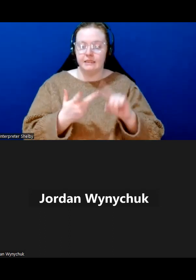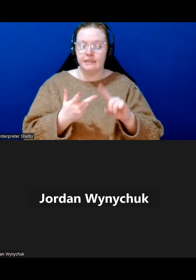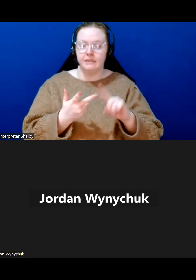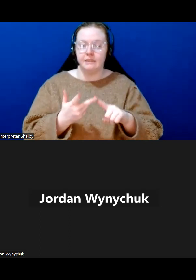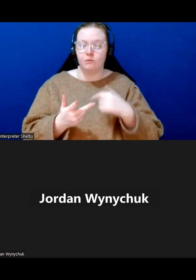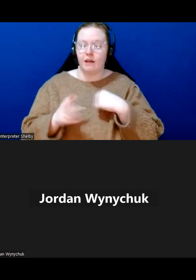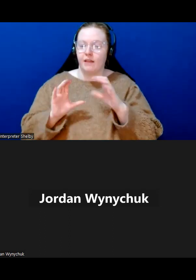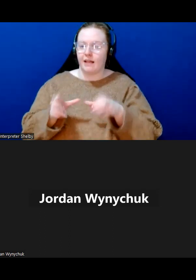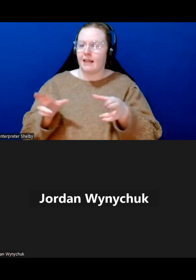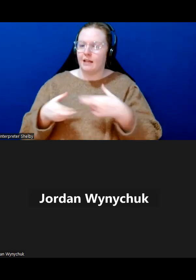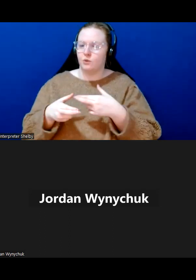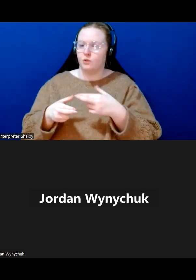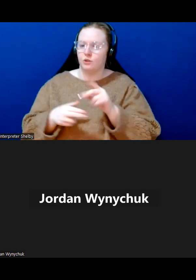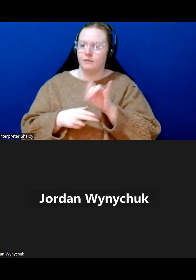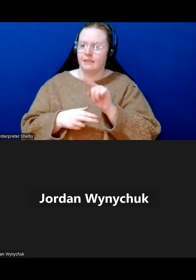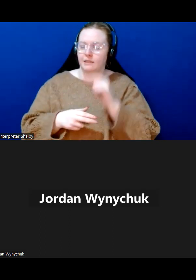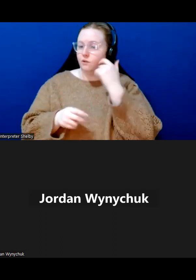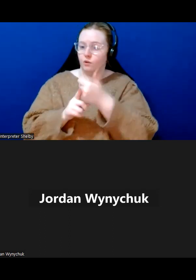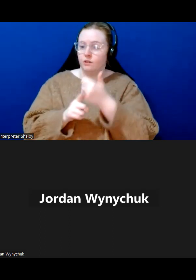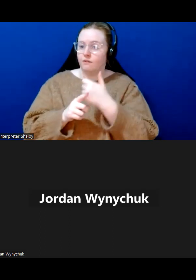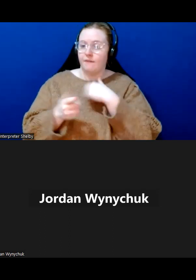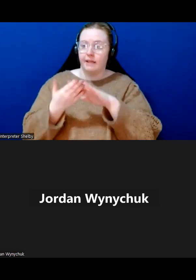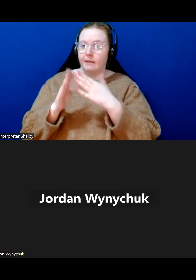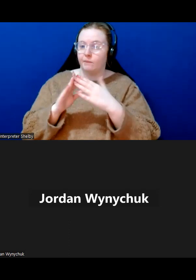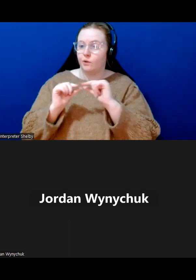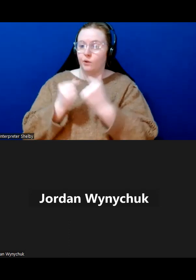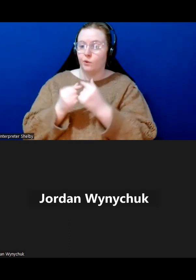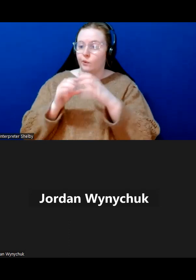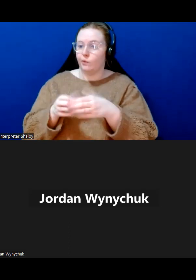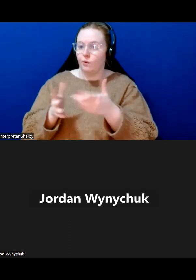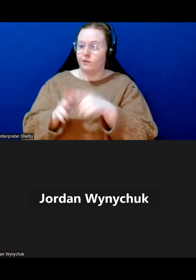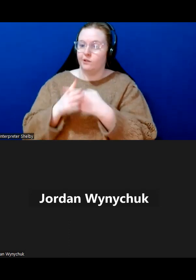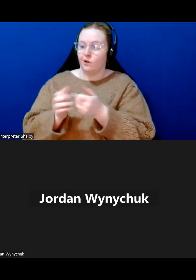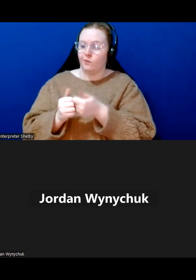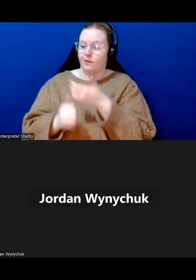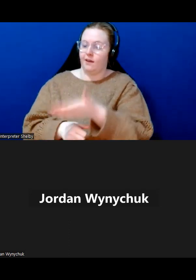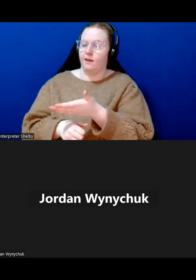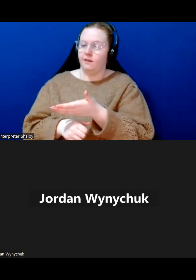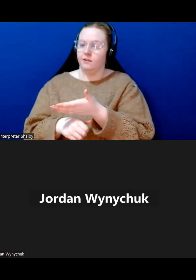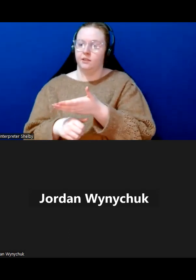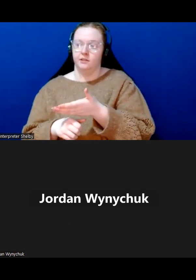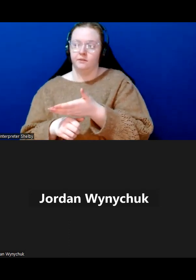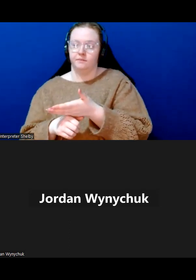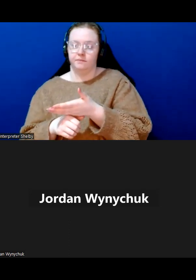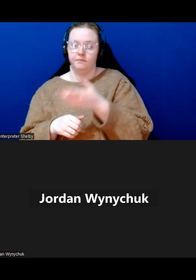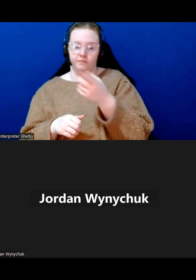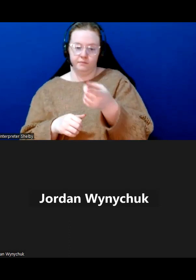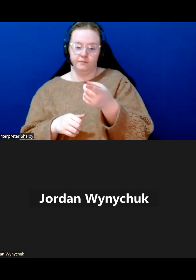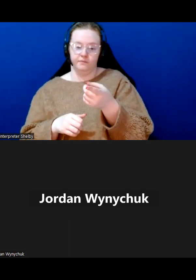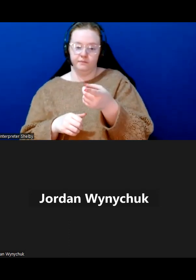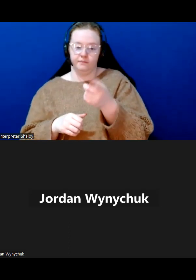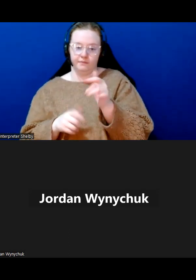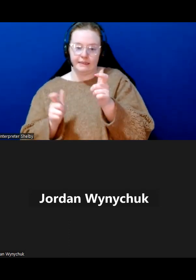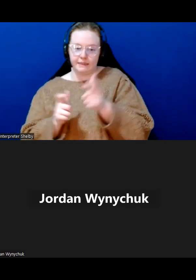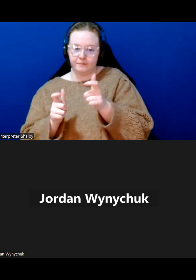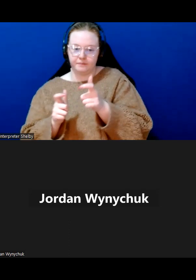are really cool. If you had like a community group or something that you wanted to start this out with, it comes as like that little pack